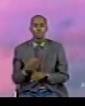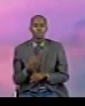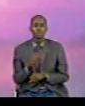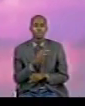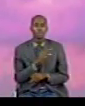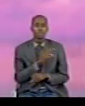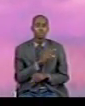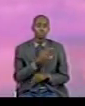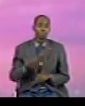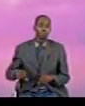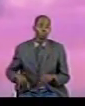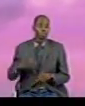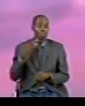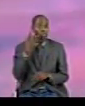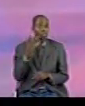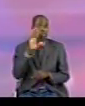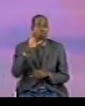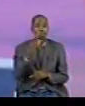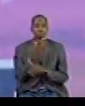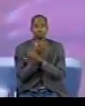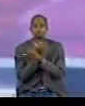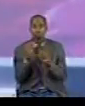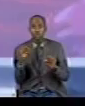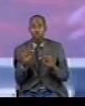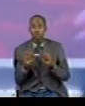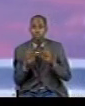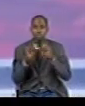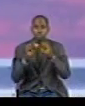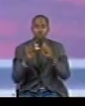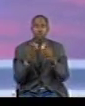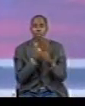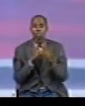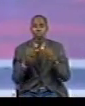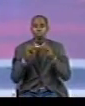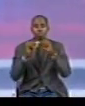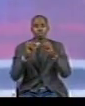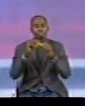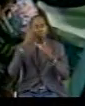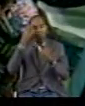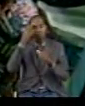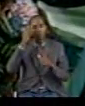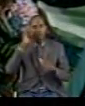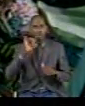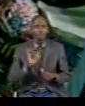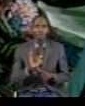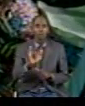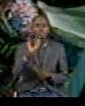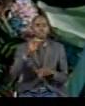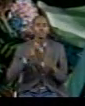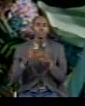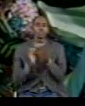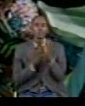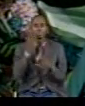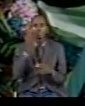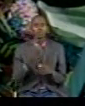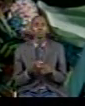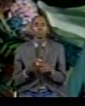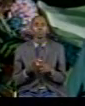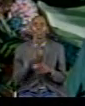will continue and continue and continue ever in Jesus' name. Are you